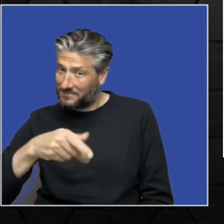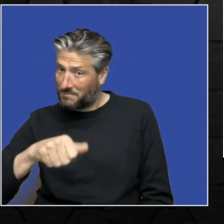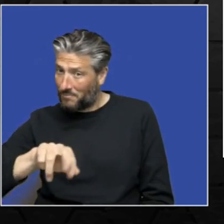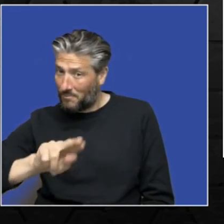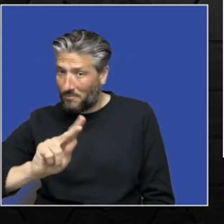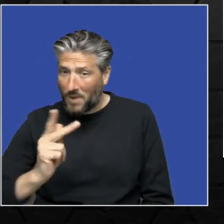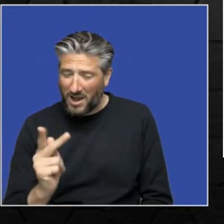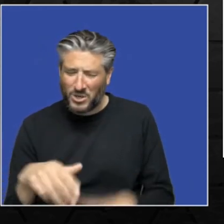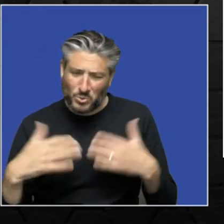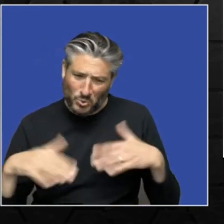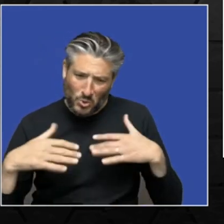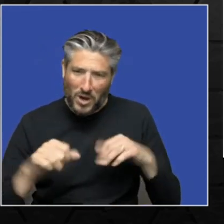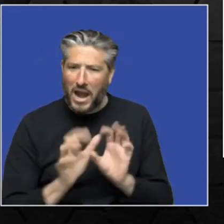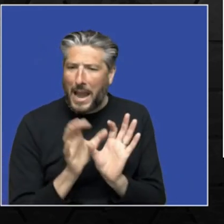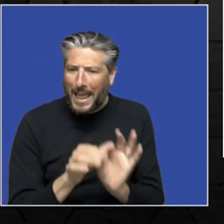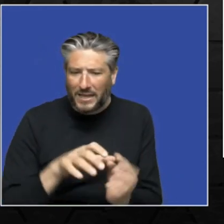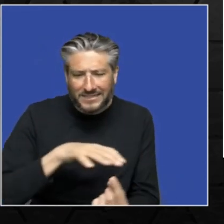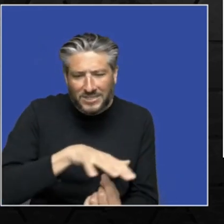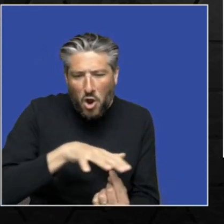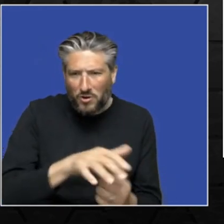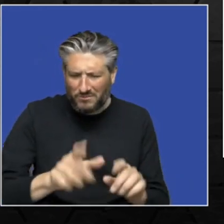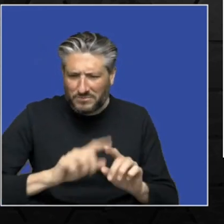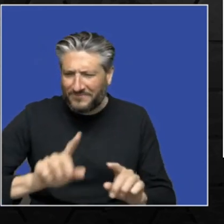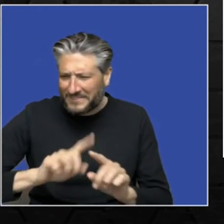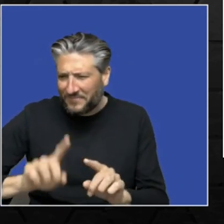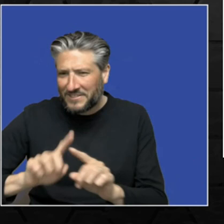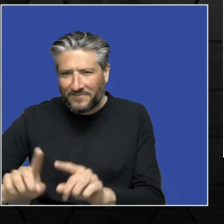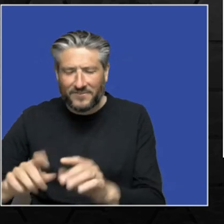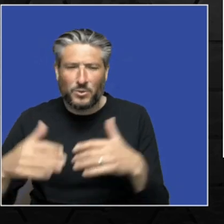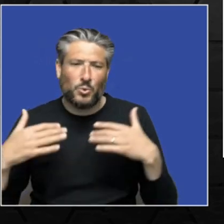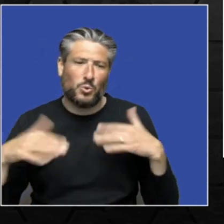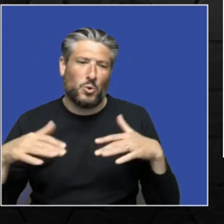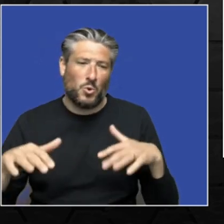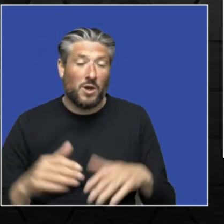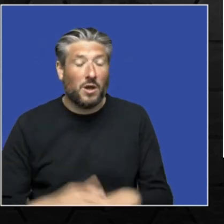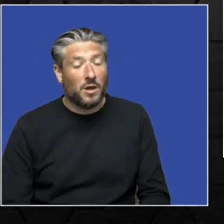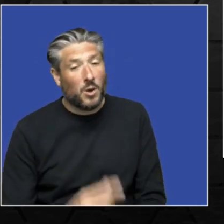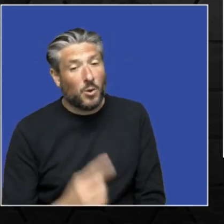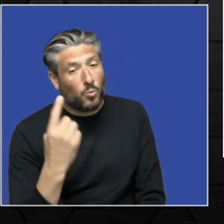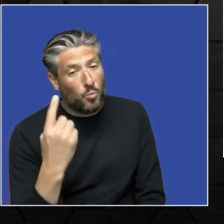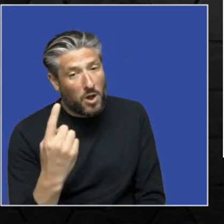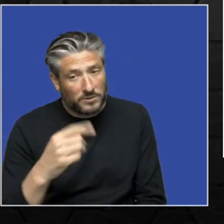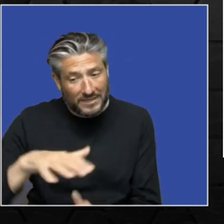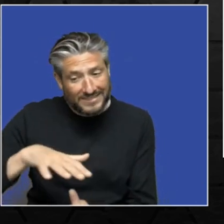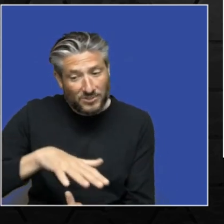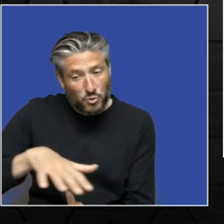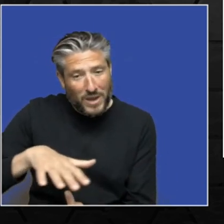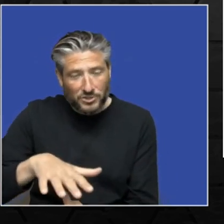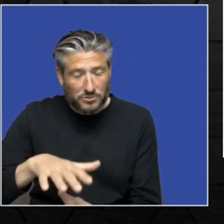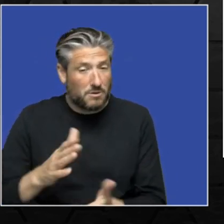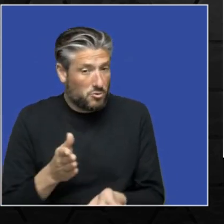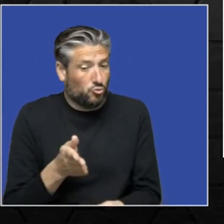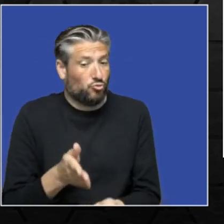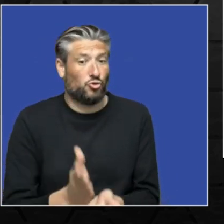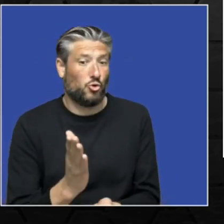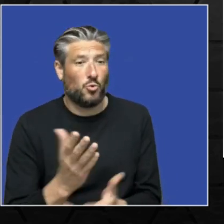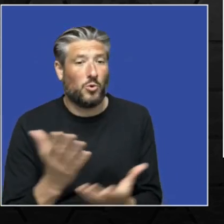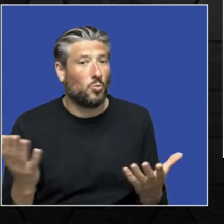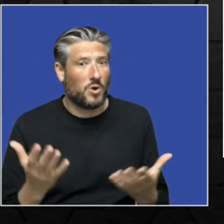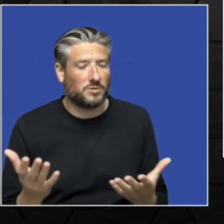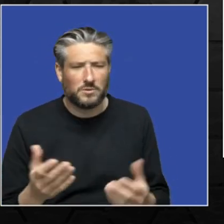So one a very specific scenario which it is being currently used for is the mapping of the snow leopard.